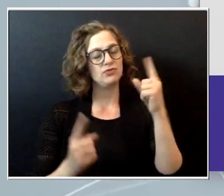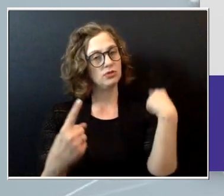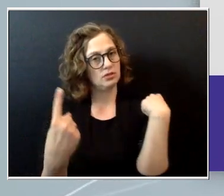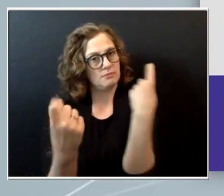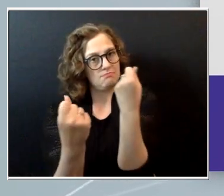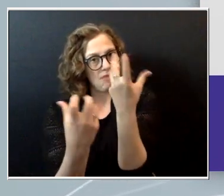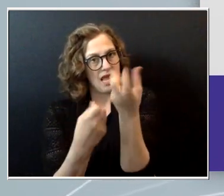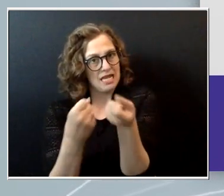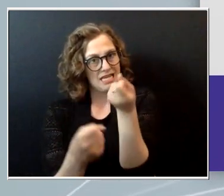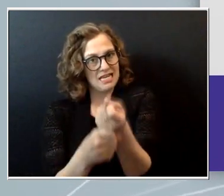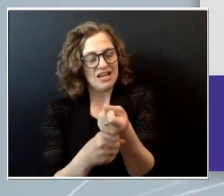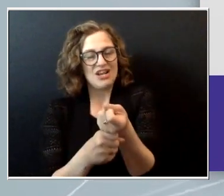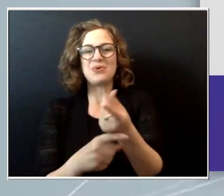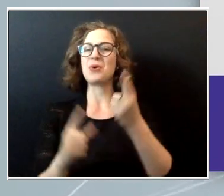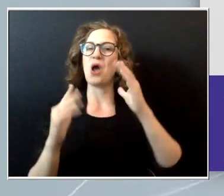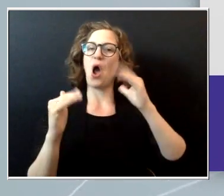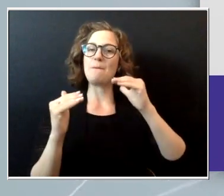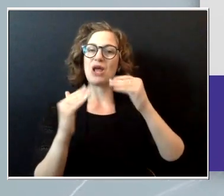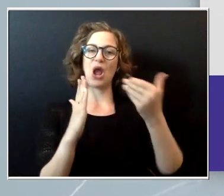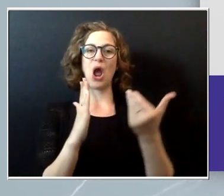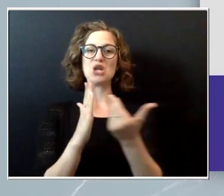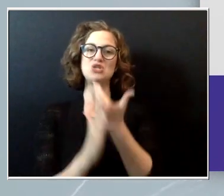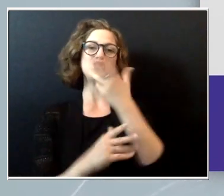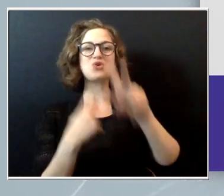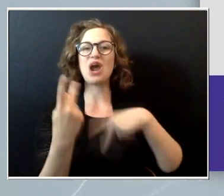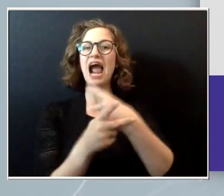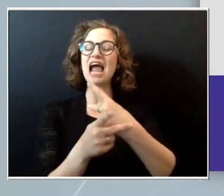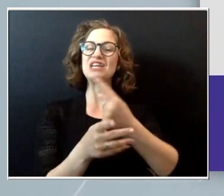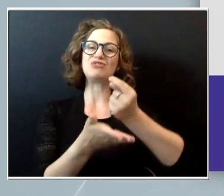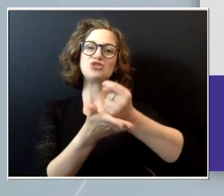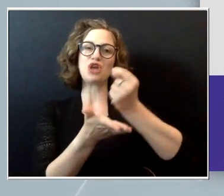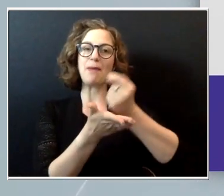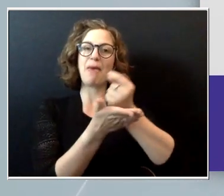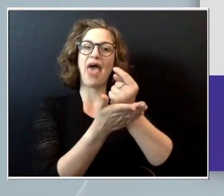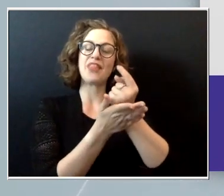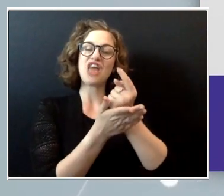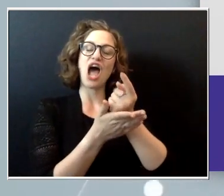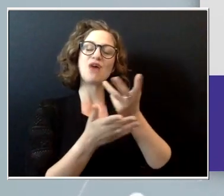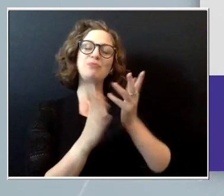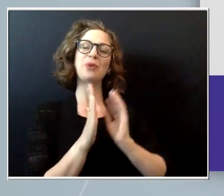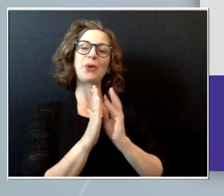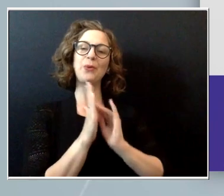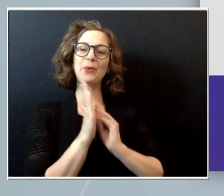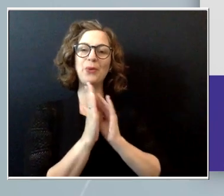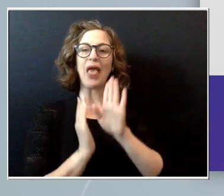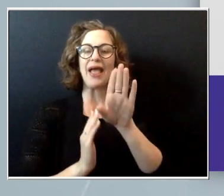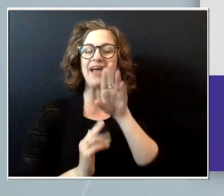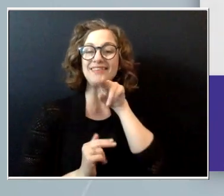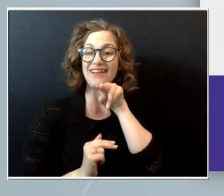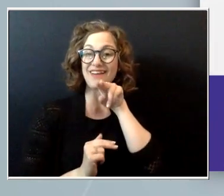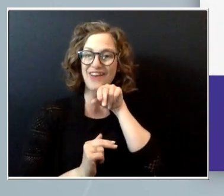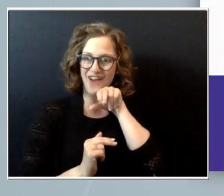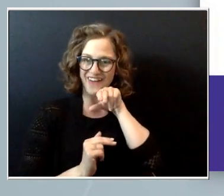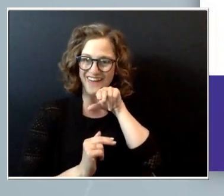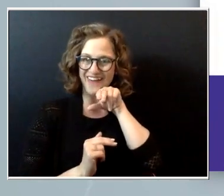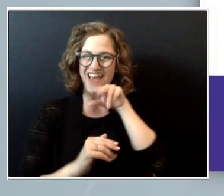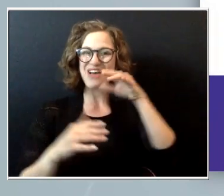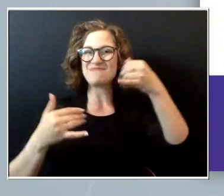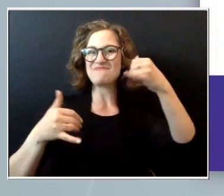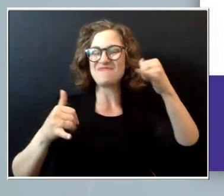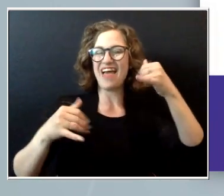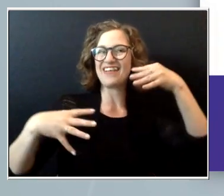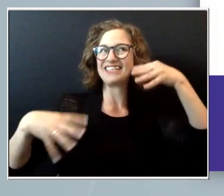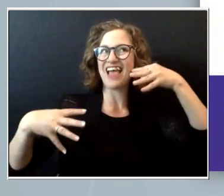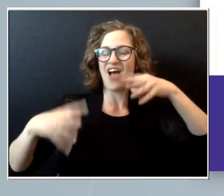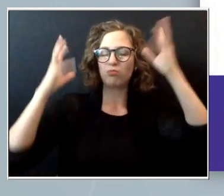his tongue. Okay, that just sounds weird, but tickles his tongue and plays sounds in his ear in an effort to